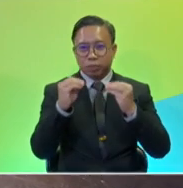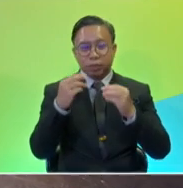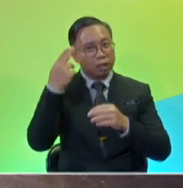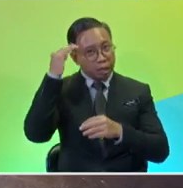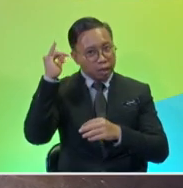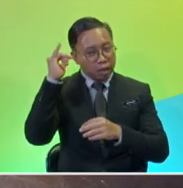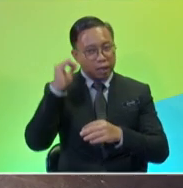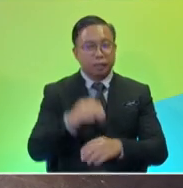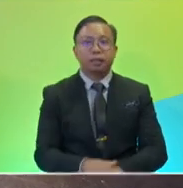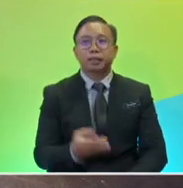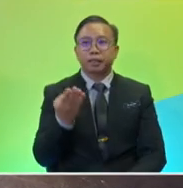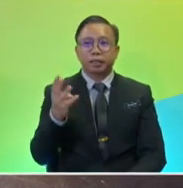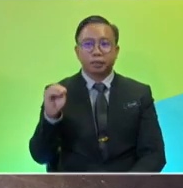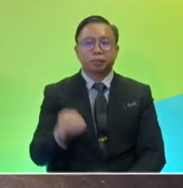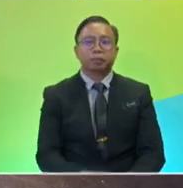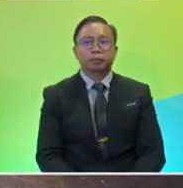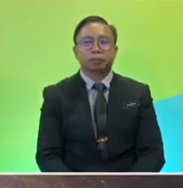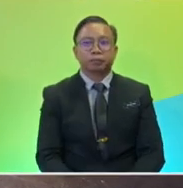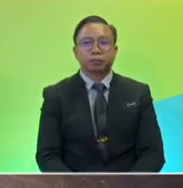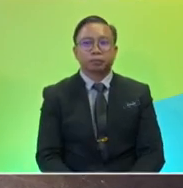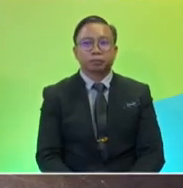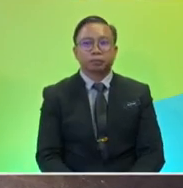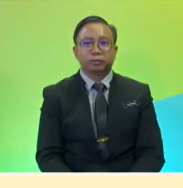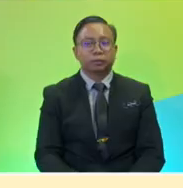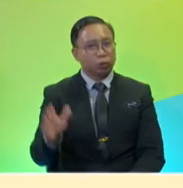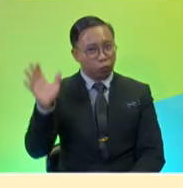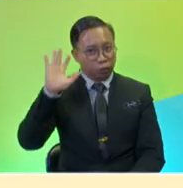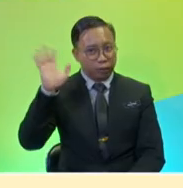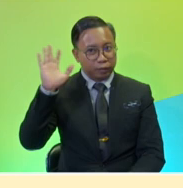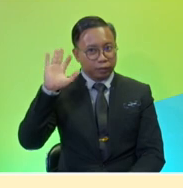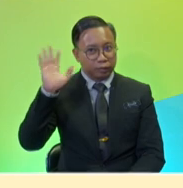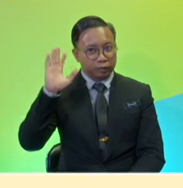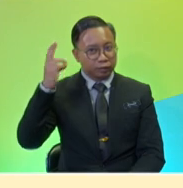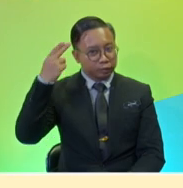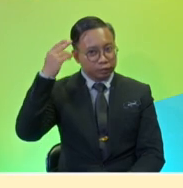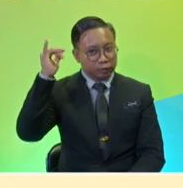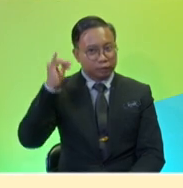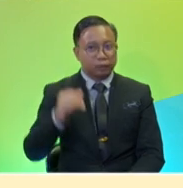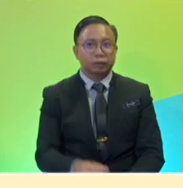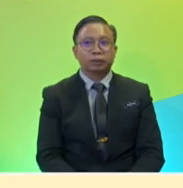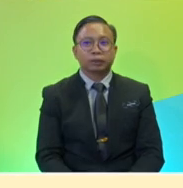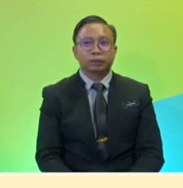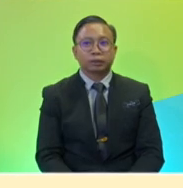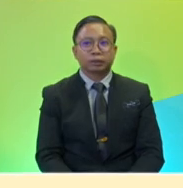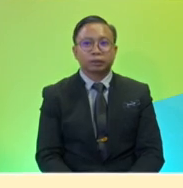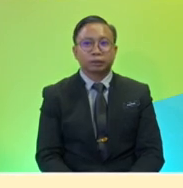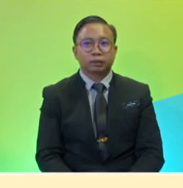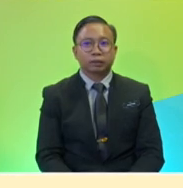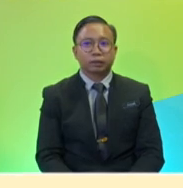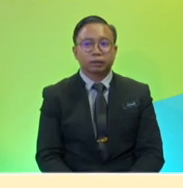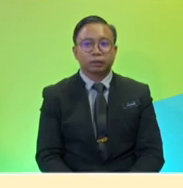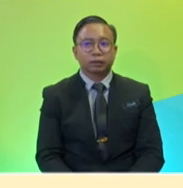them. Hi! Alright, give us a wave. Give us a big smile. Okay, so we...